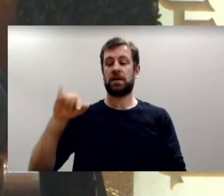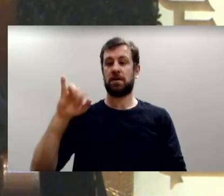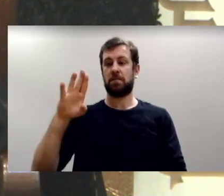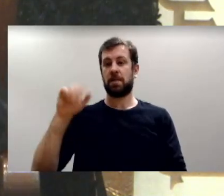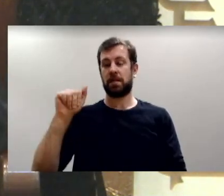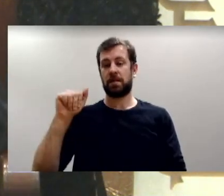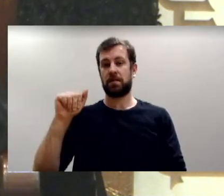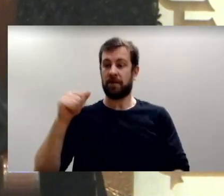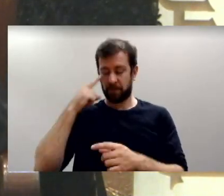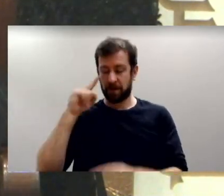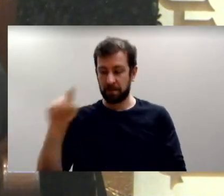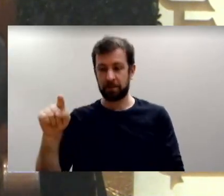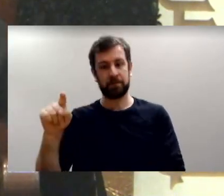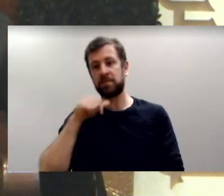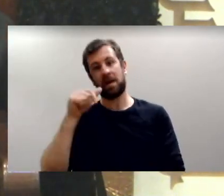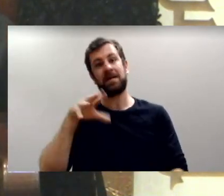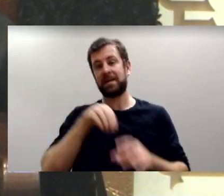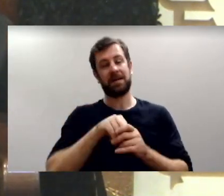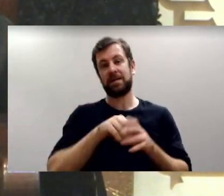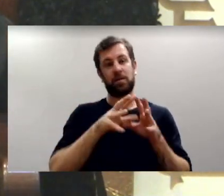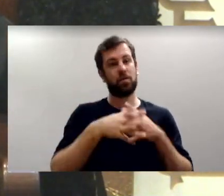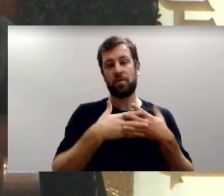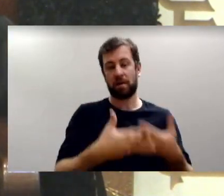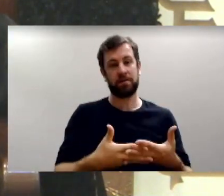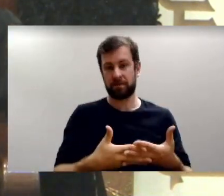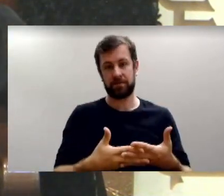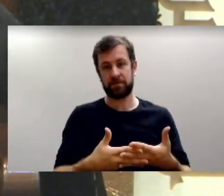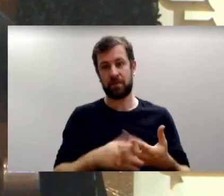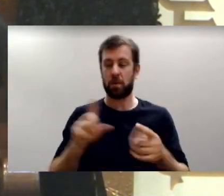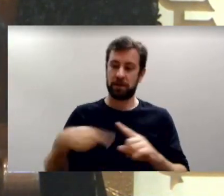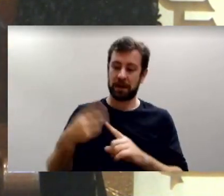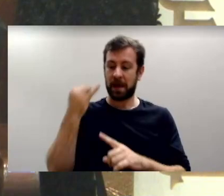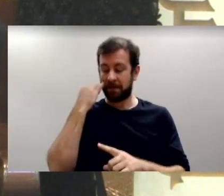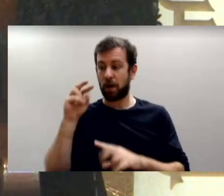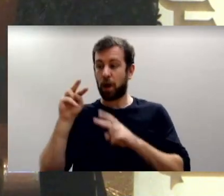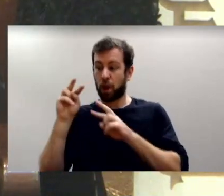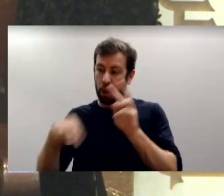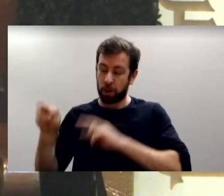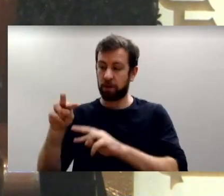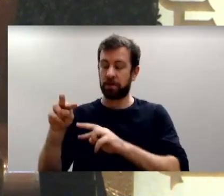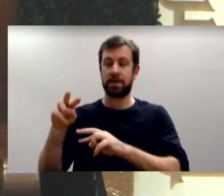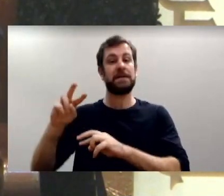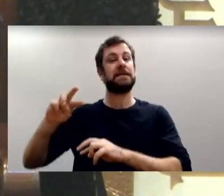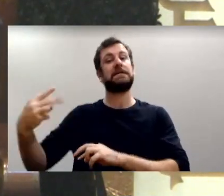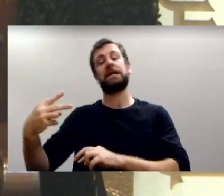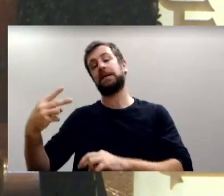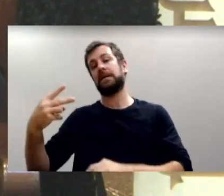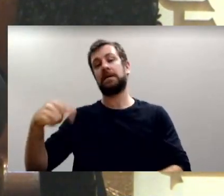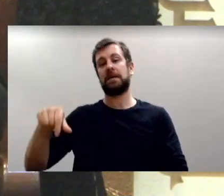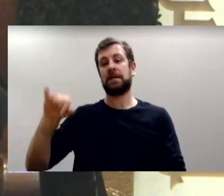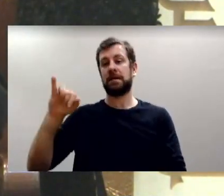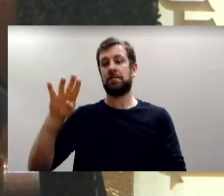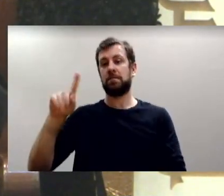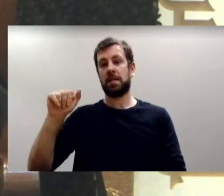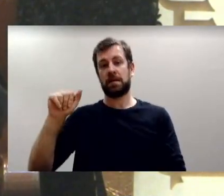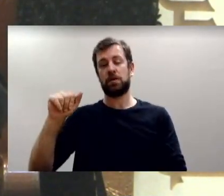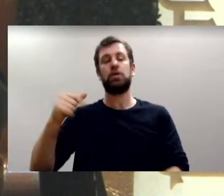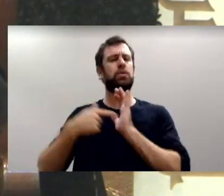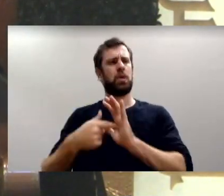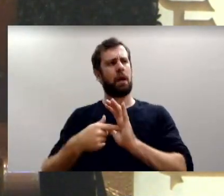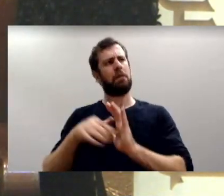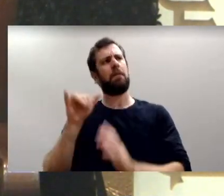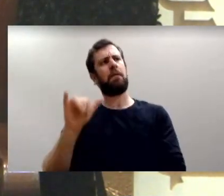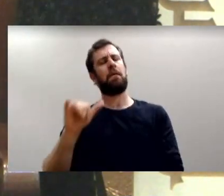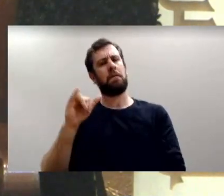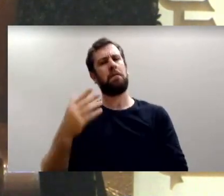Qur'an. It's only when we look at the ayat for the second Qibla where there is an indication that we